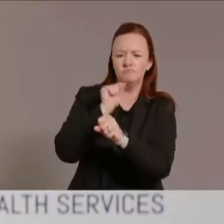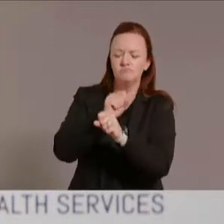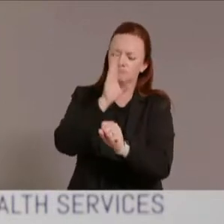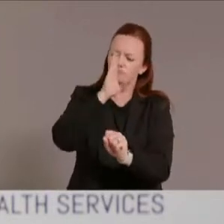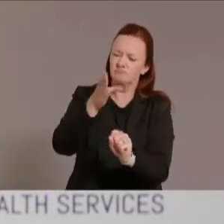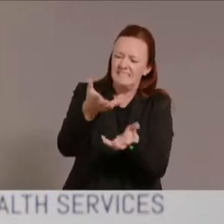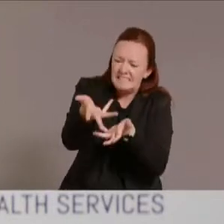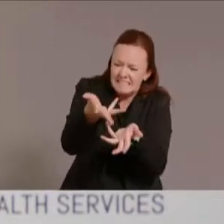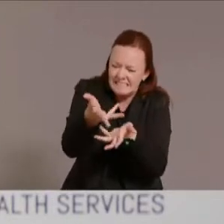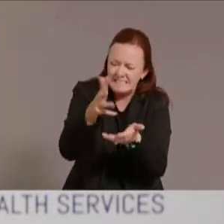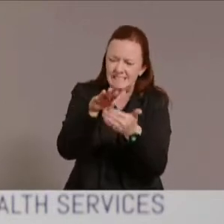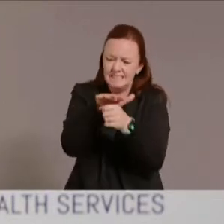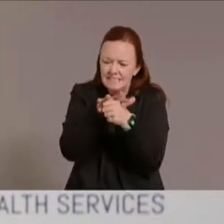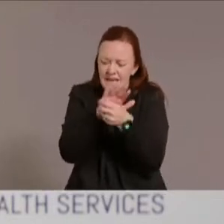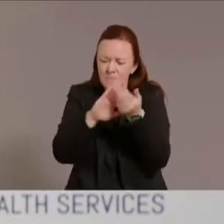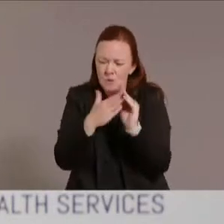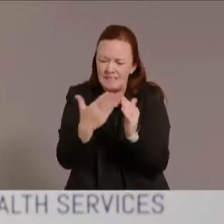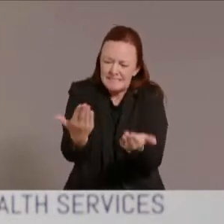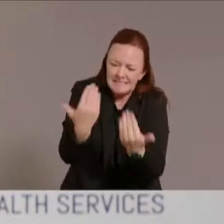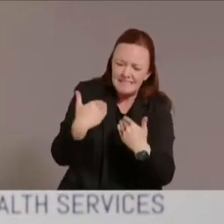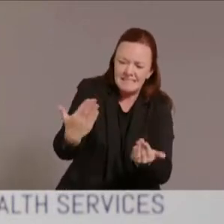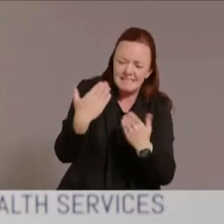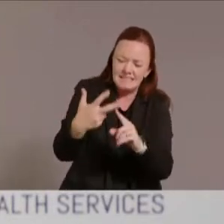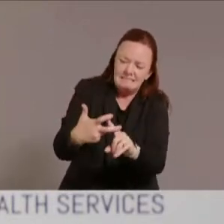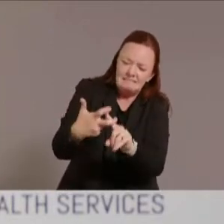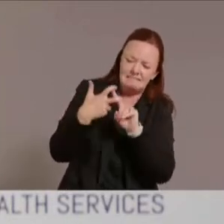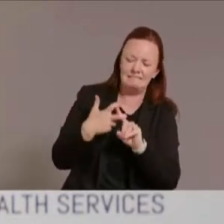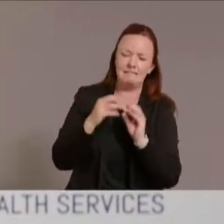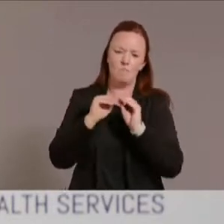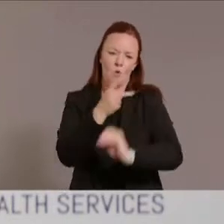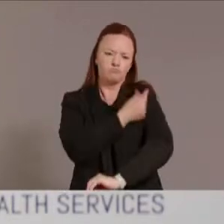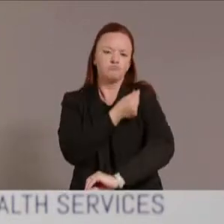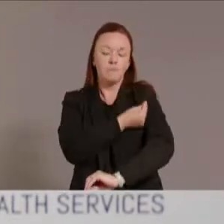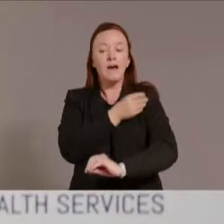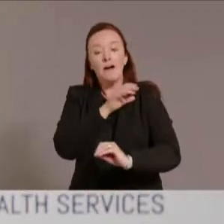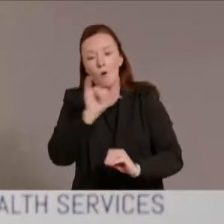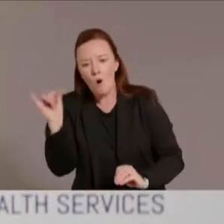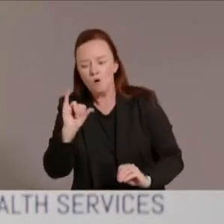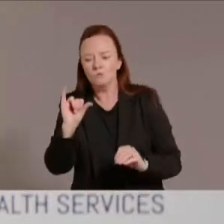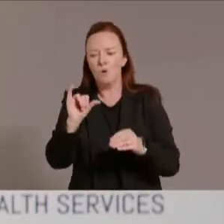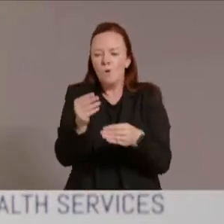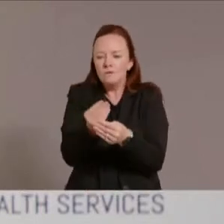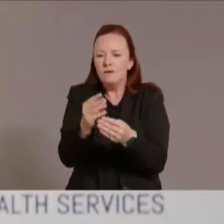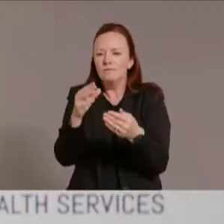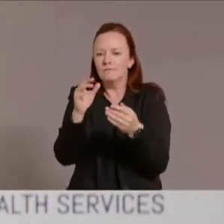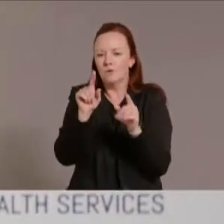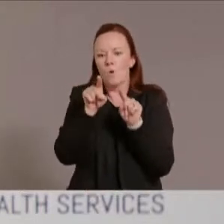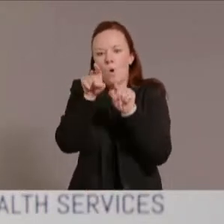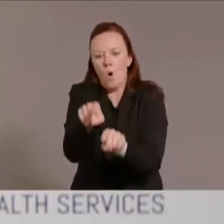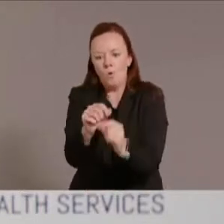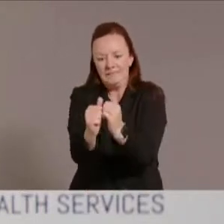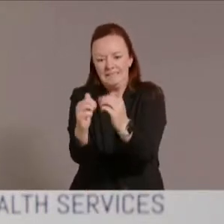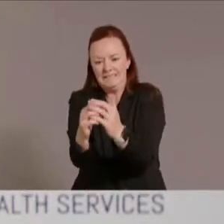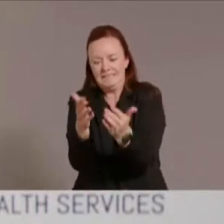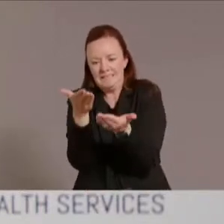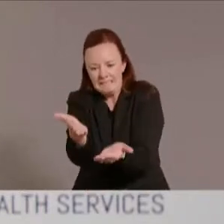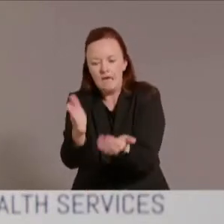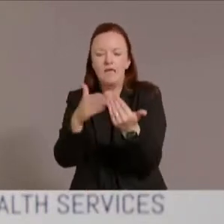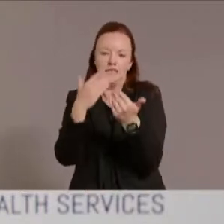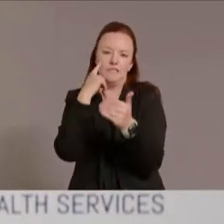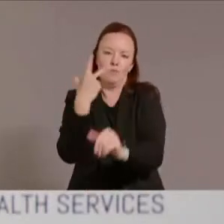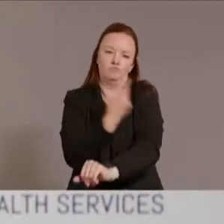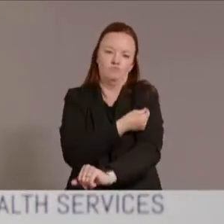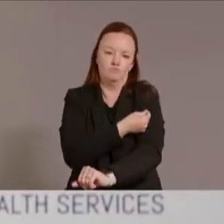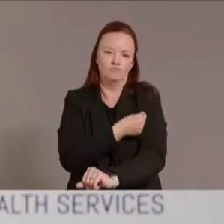with their communities to encourage and to increase access in those areas as well. Thank you. You're